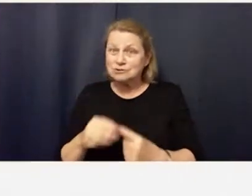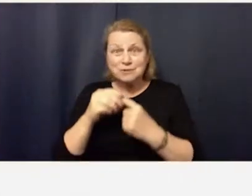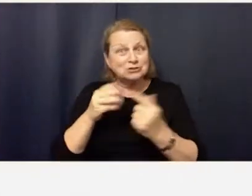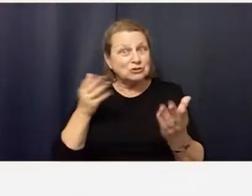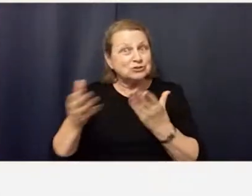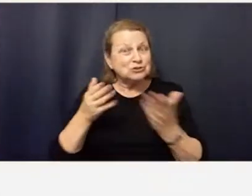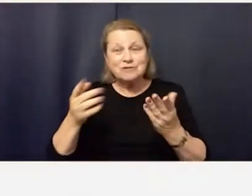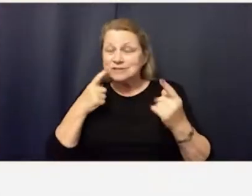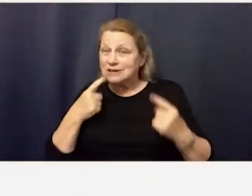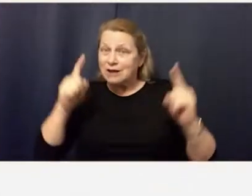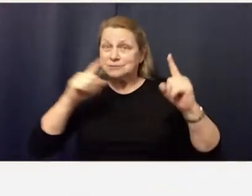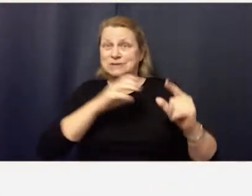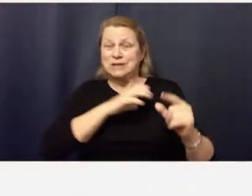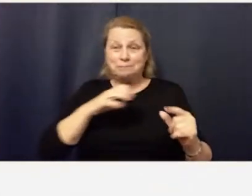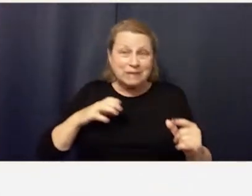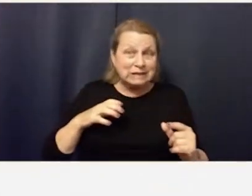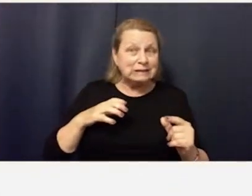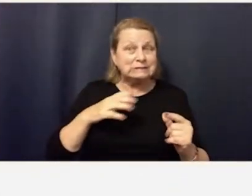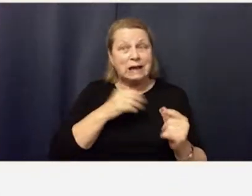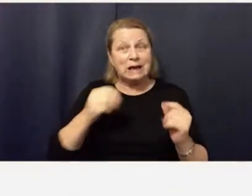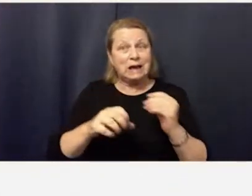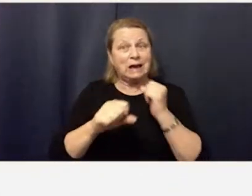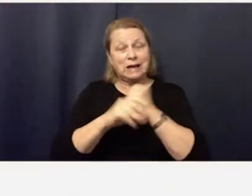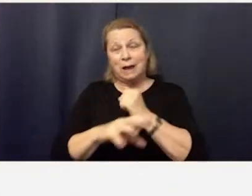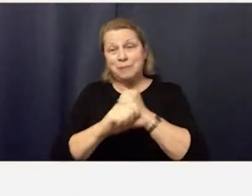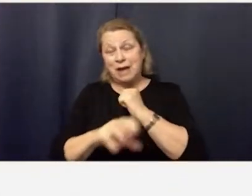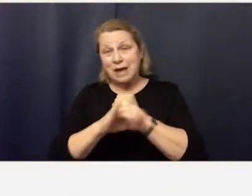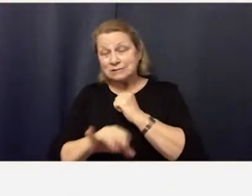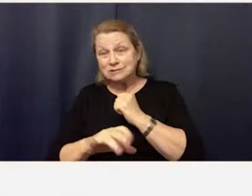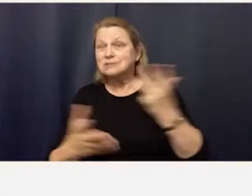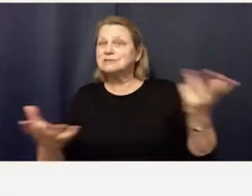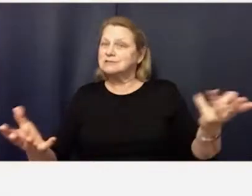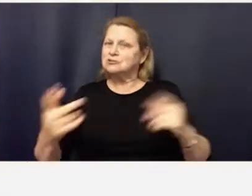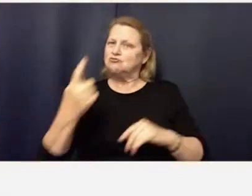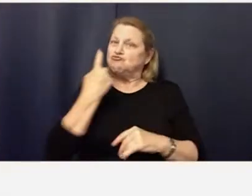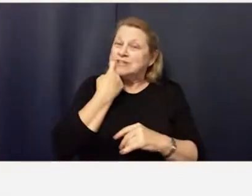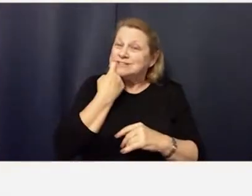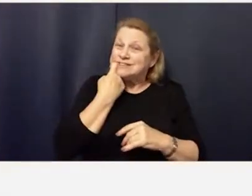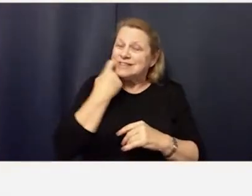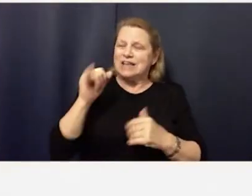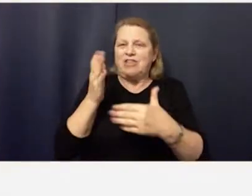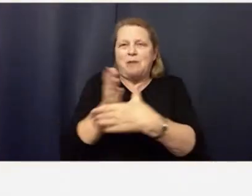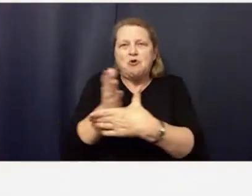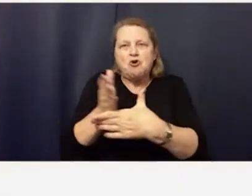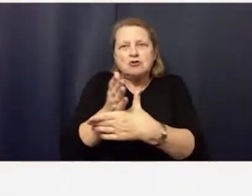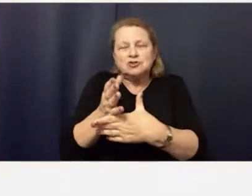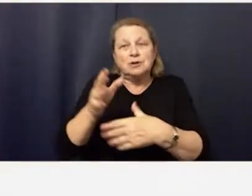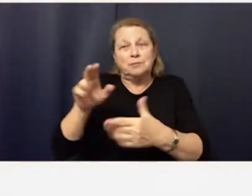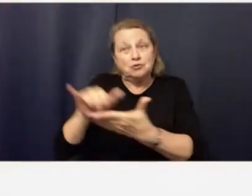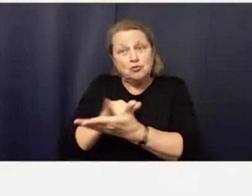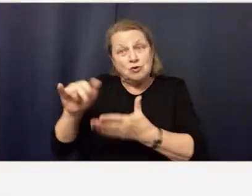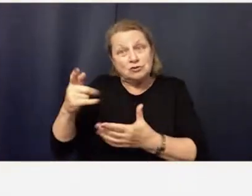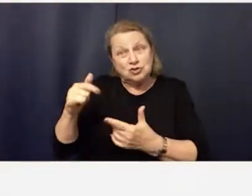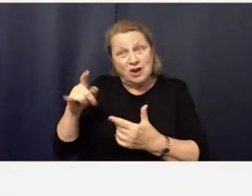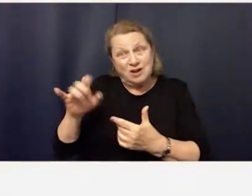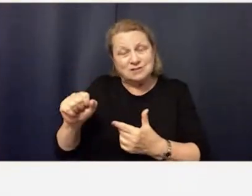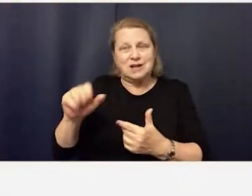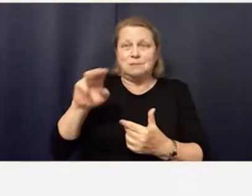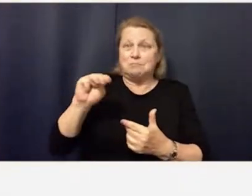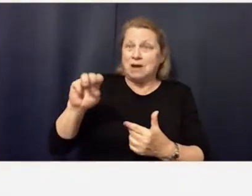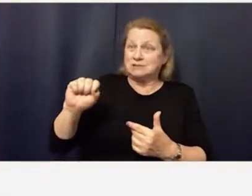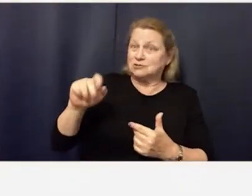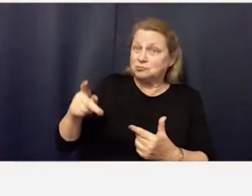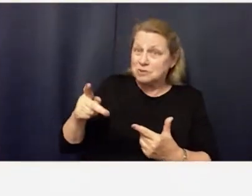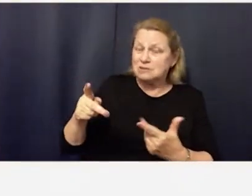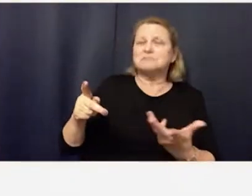committees and campaigns. And just recently, the Fellowship of the New York Giants and My Sister's Place developed a curriculum for student